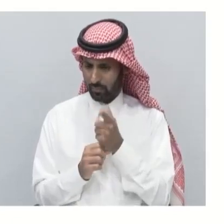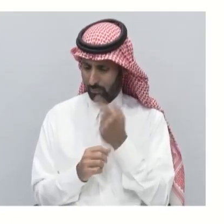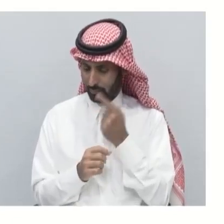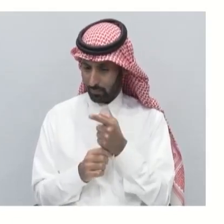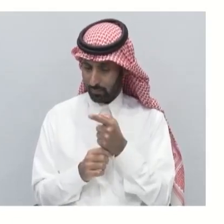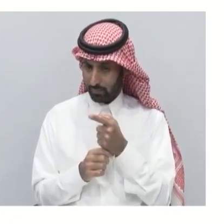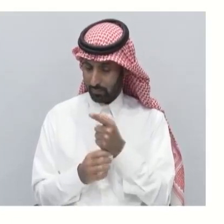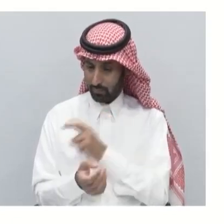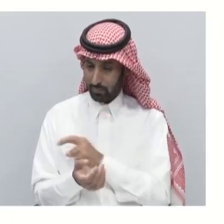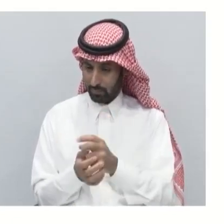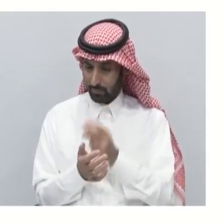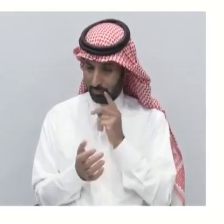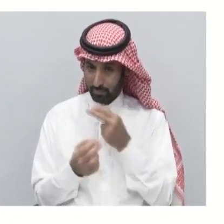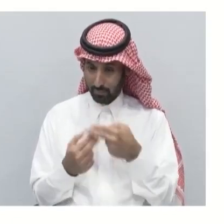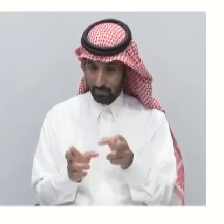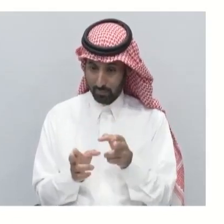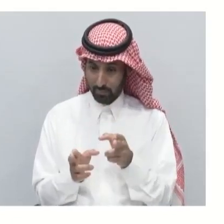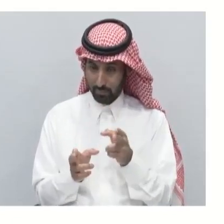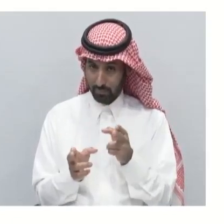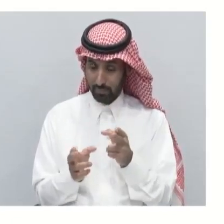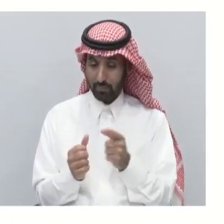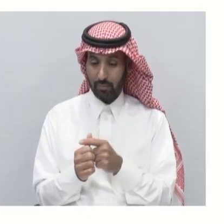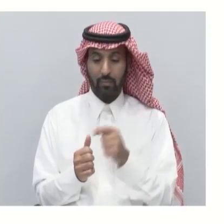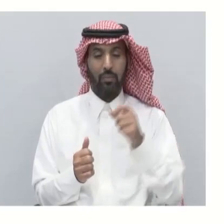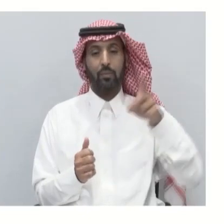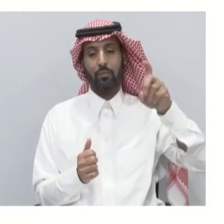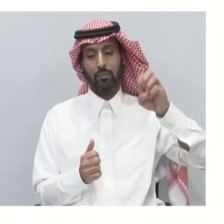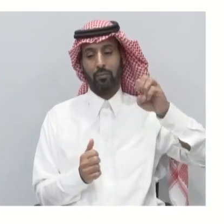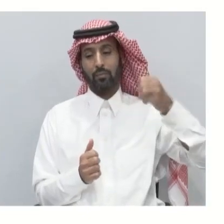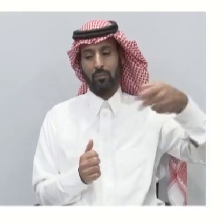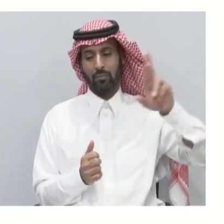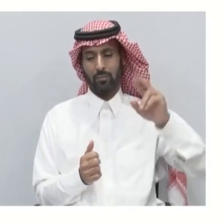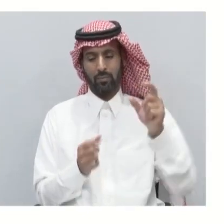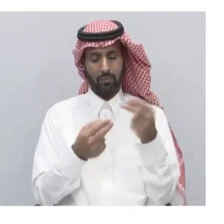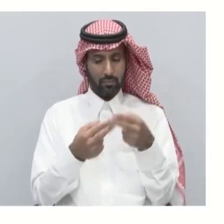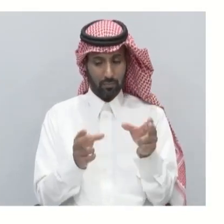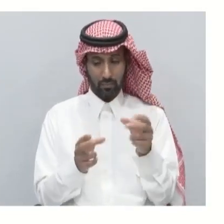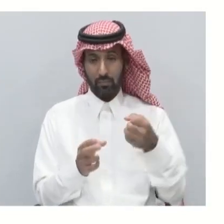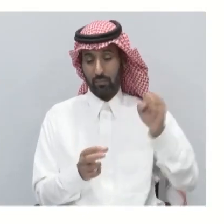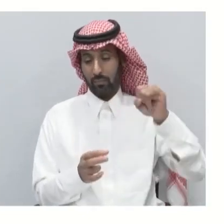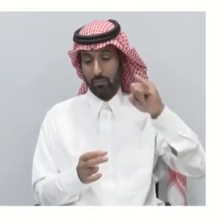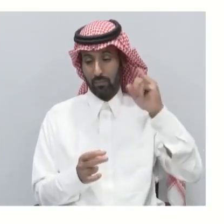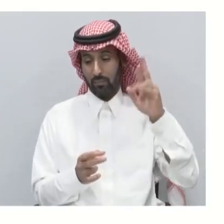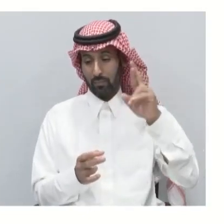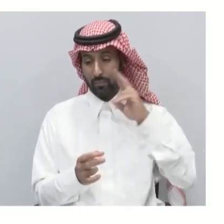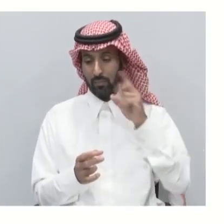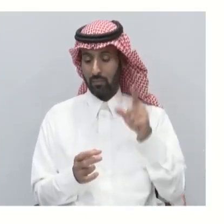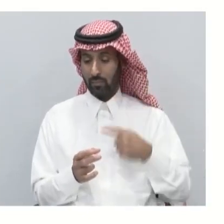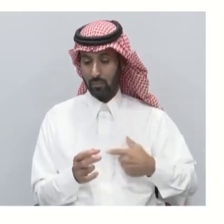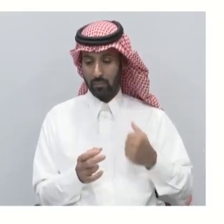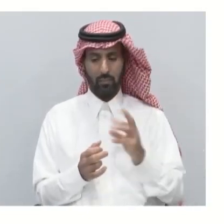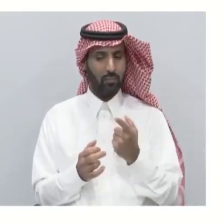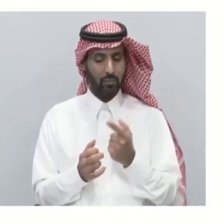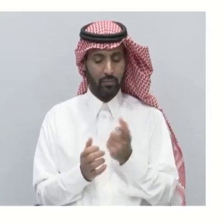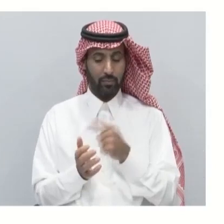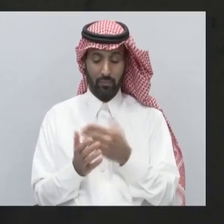would it be? You will begin with dear sir, dear madam, dear Mr. or Mrs. with the